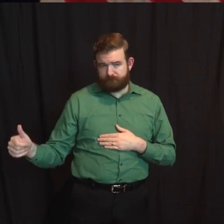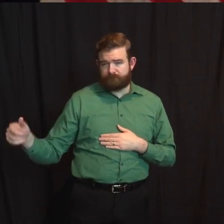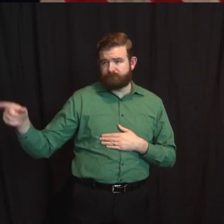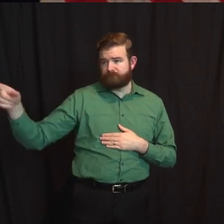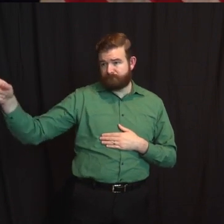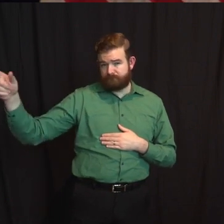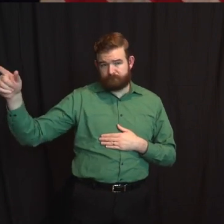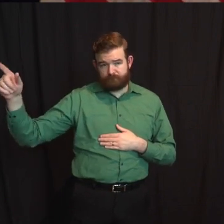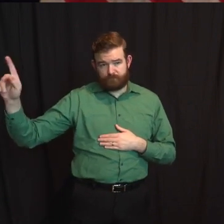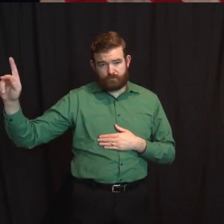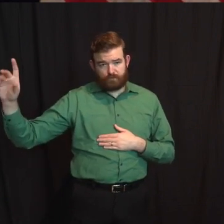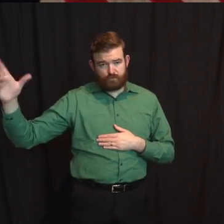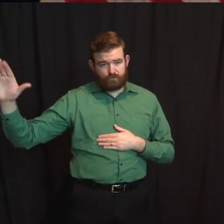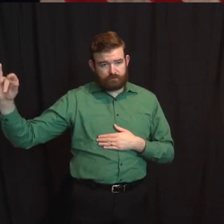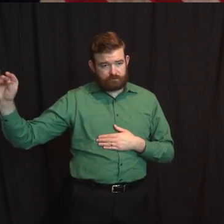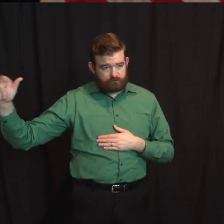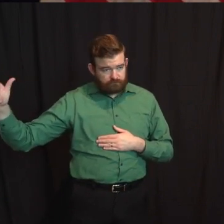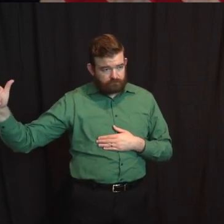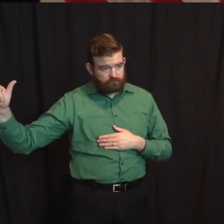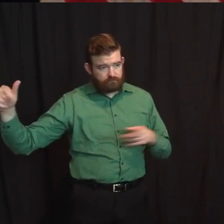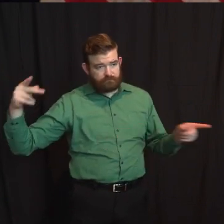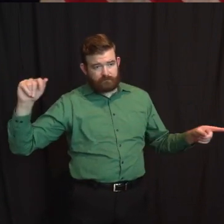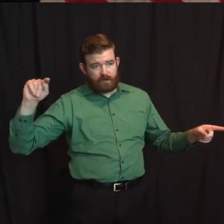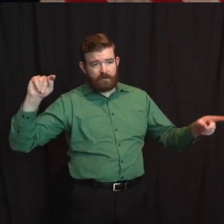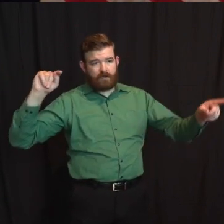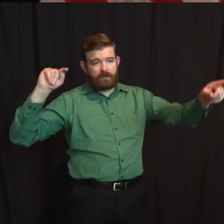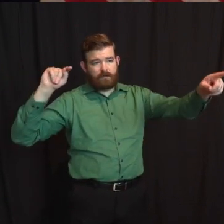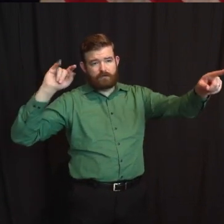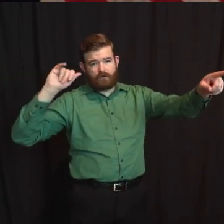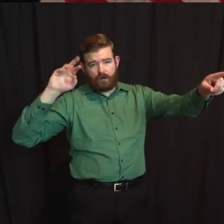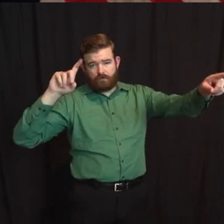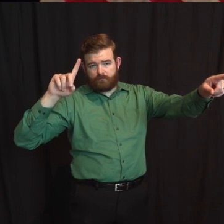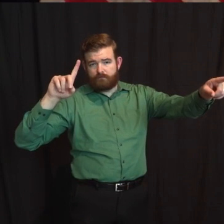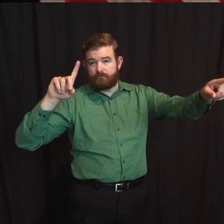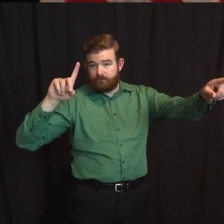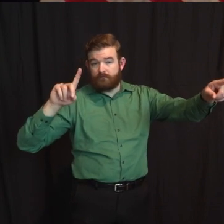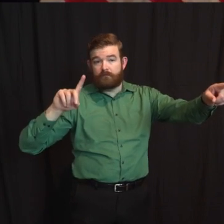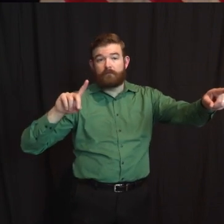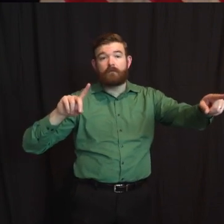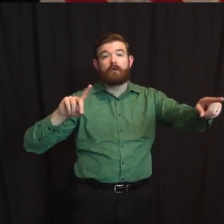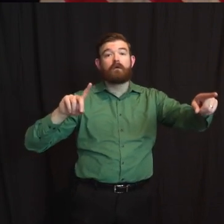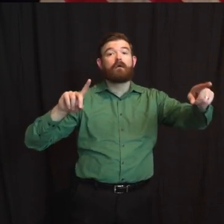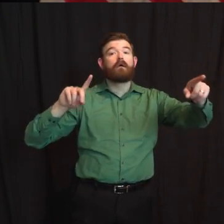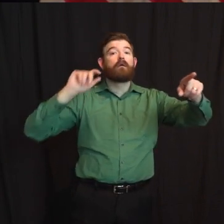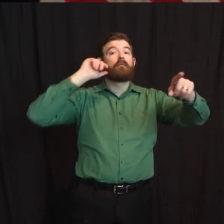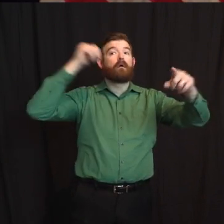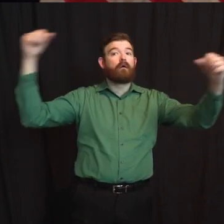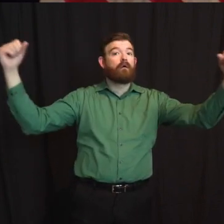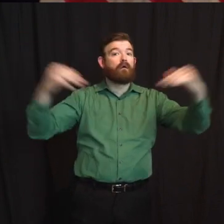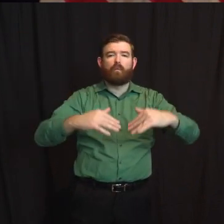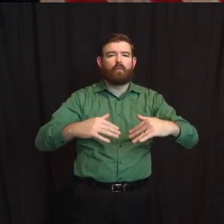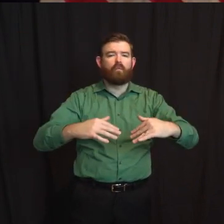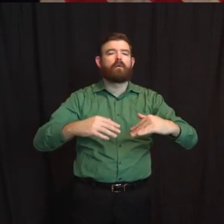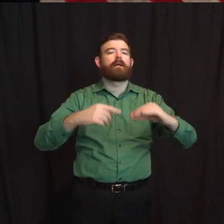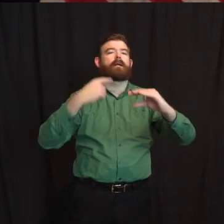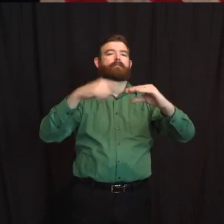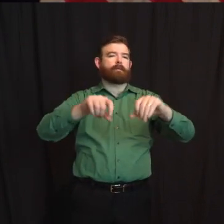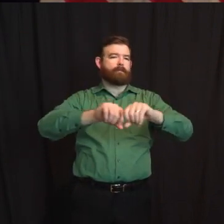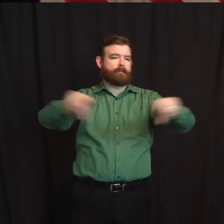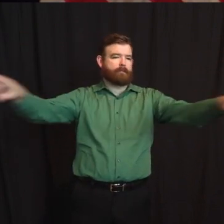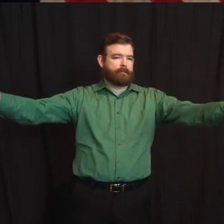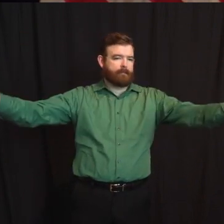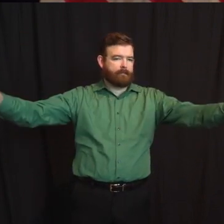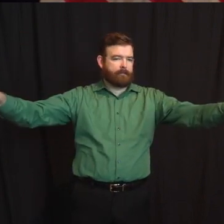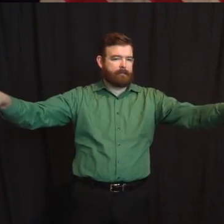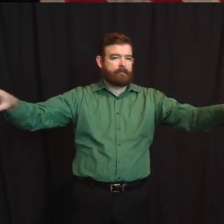you. To each and every one of you, thank you. Again, we'll be electronic tomorrow, unless you hear otherwise. Mahan will be together